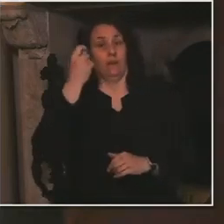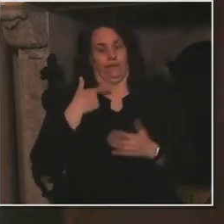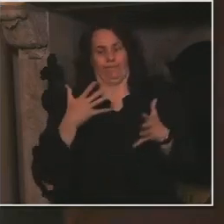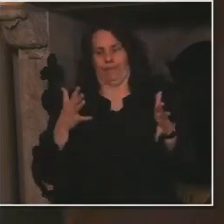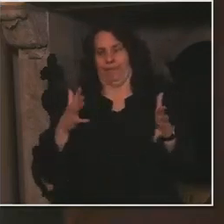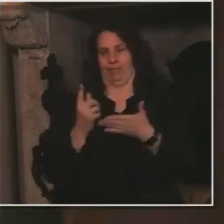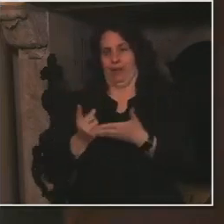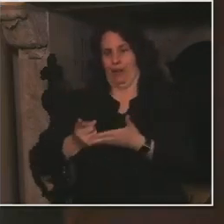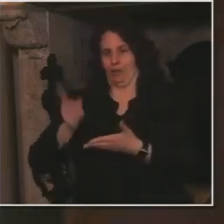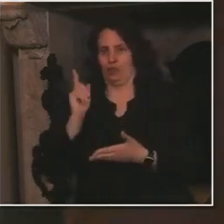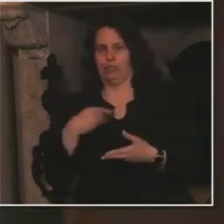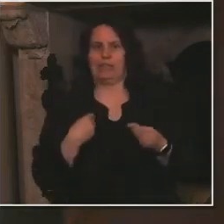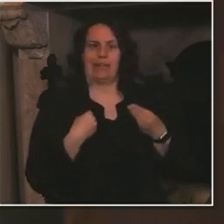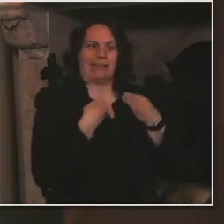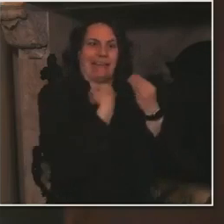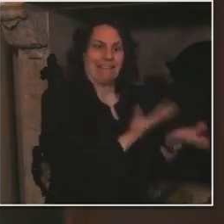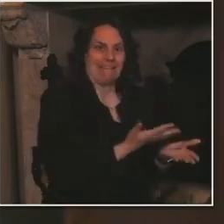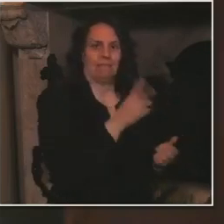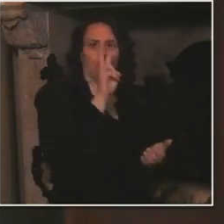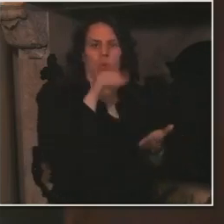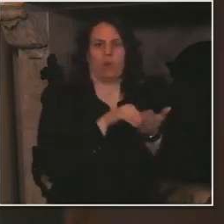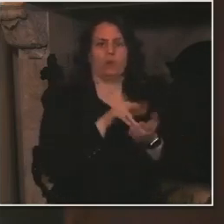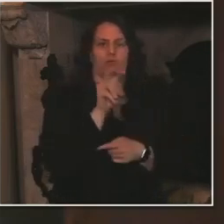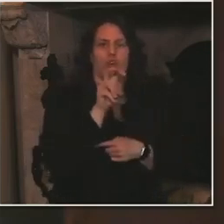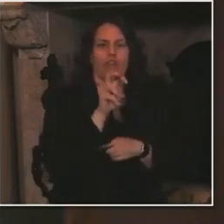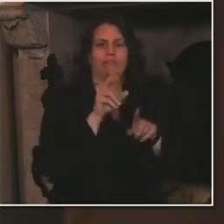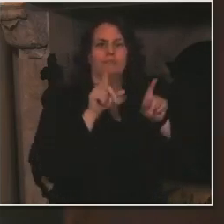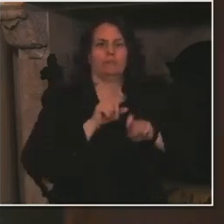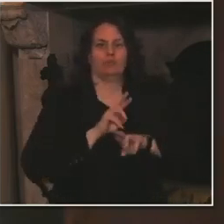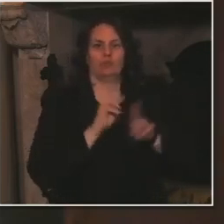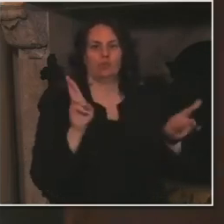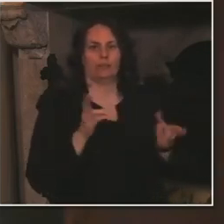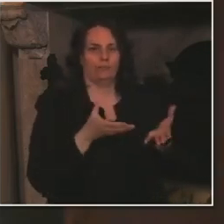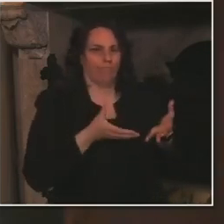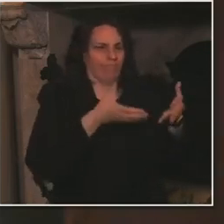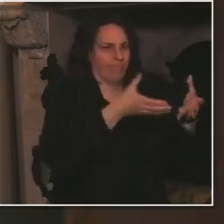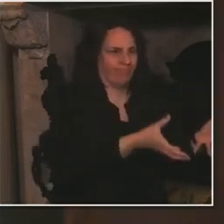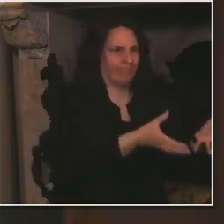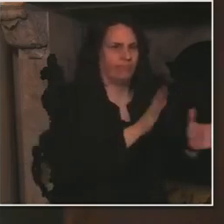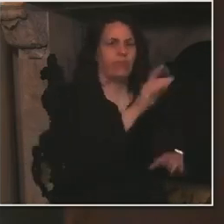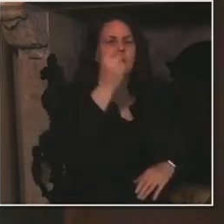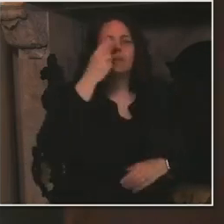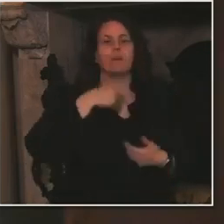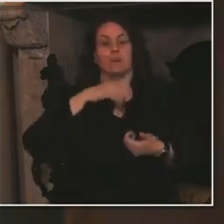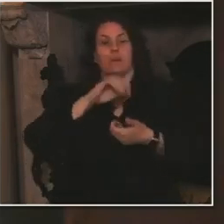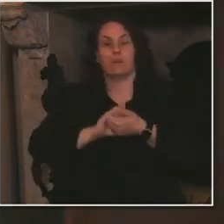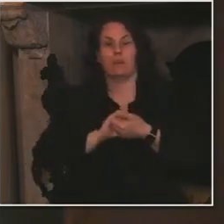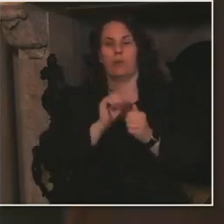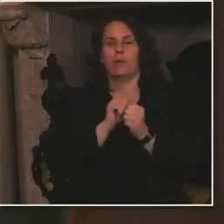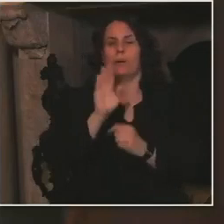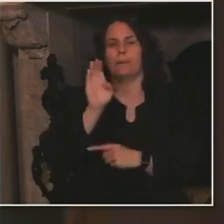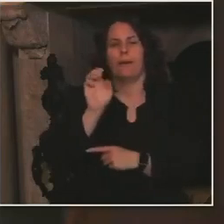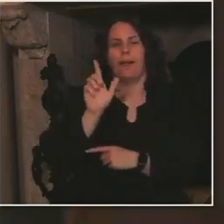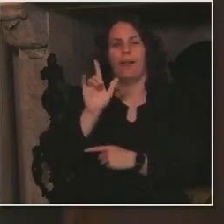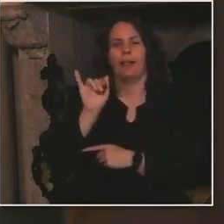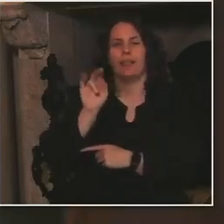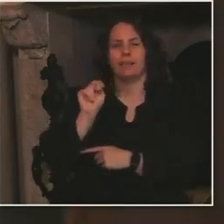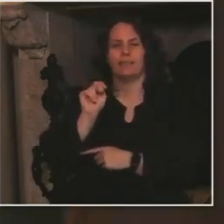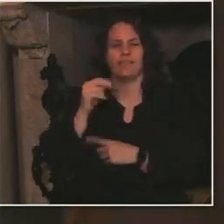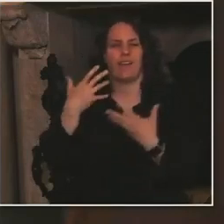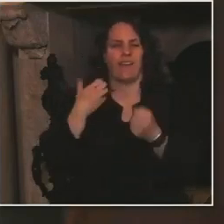in partnership with Bellin Health and some of the workplaces there to do